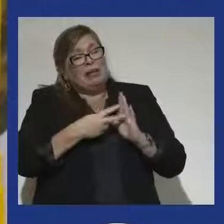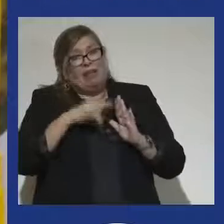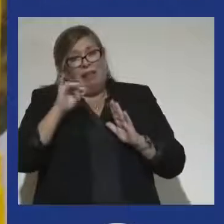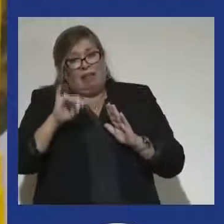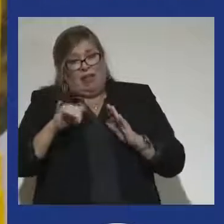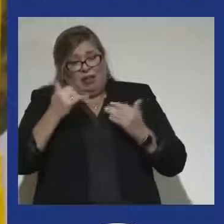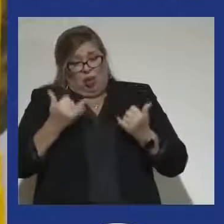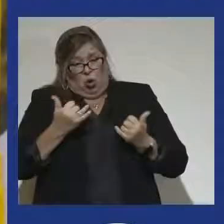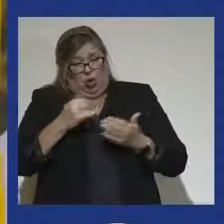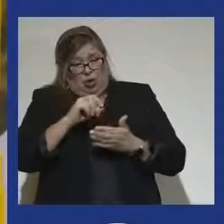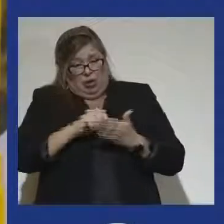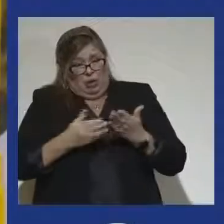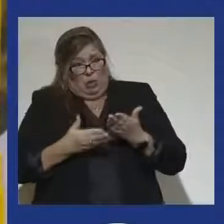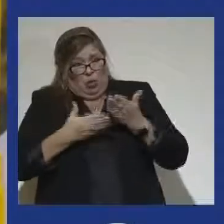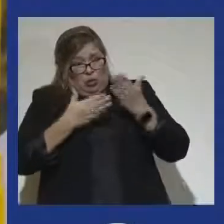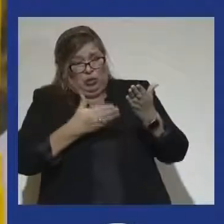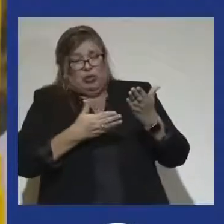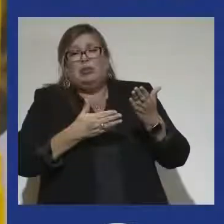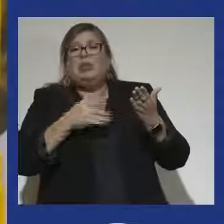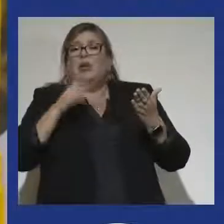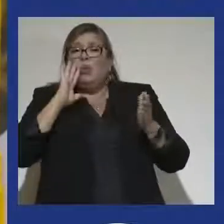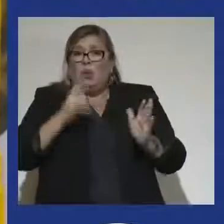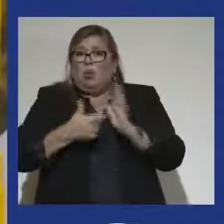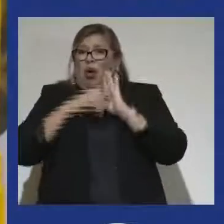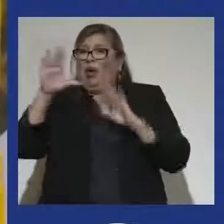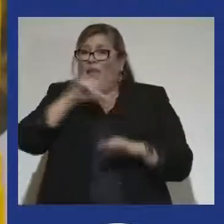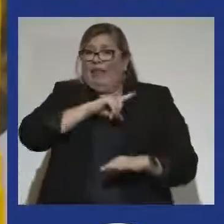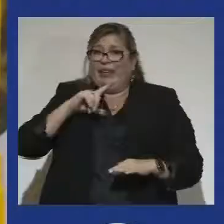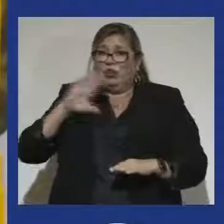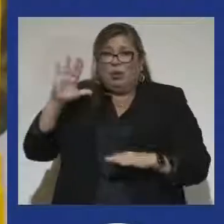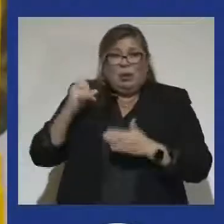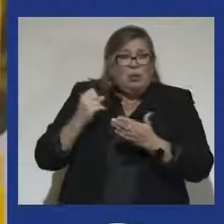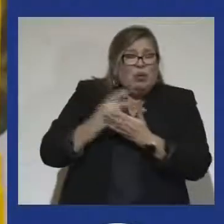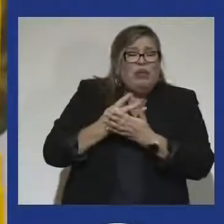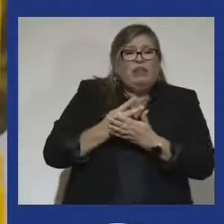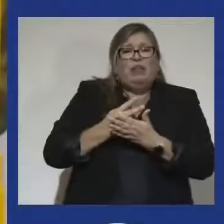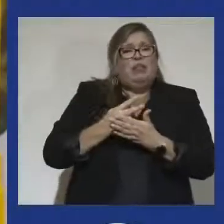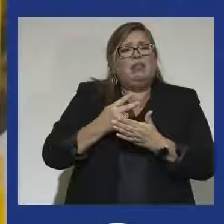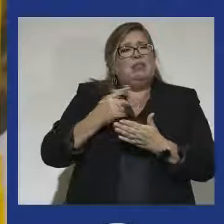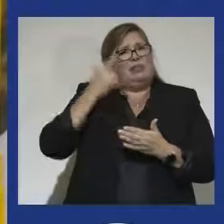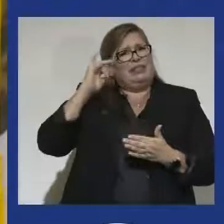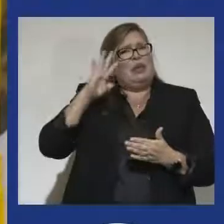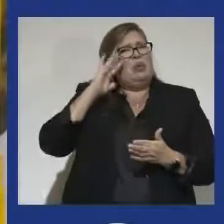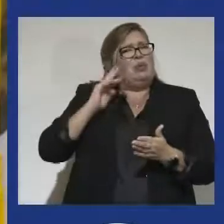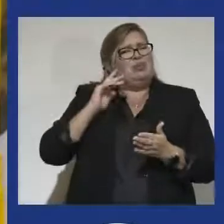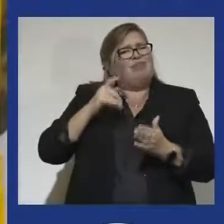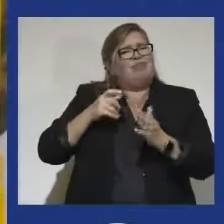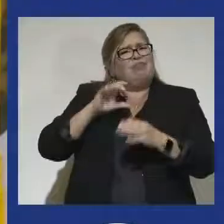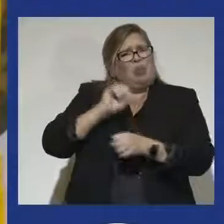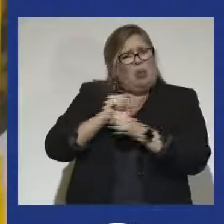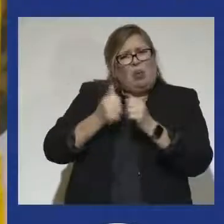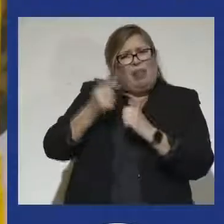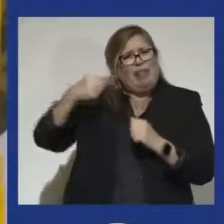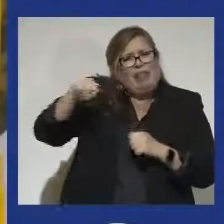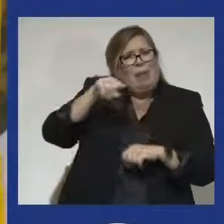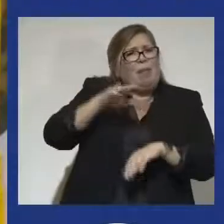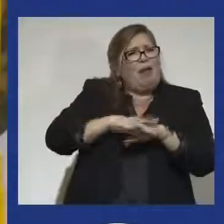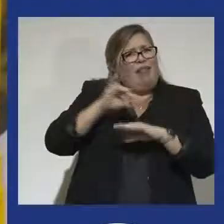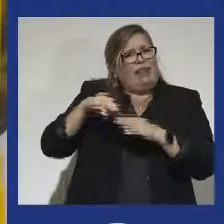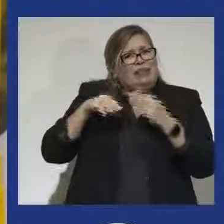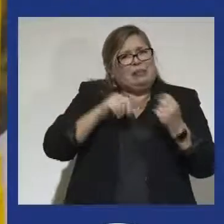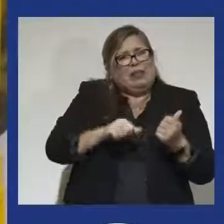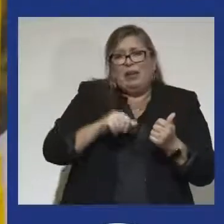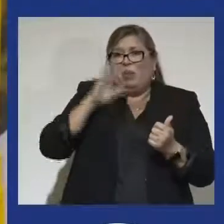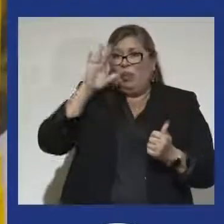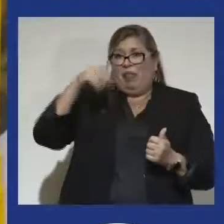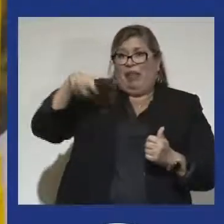legislative approval? I understand he's going to work with legislators on that, particular spending, but will they need to ultimately approve it, or can